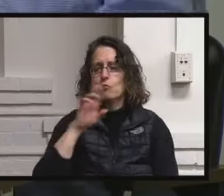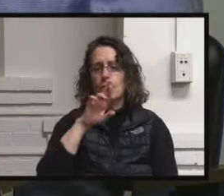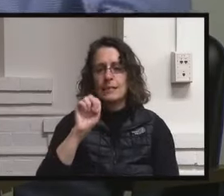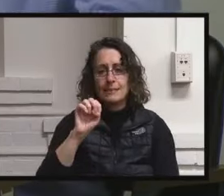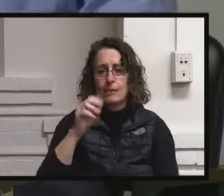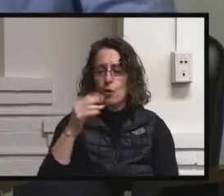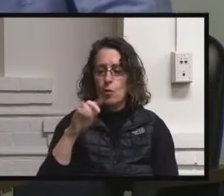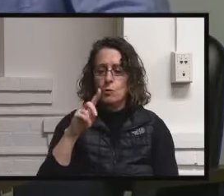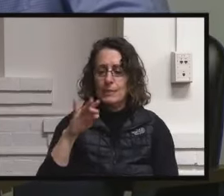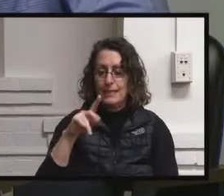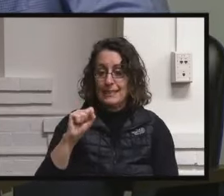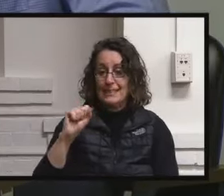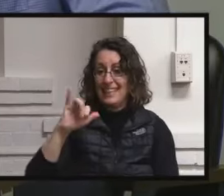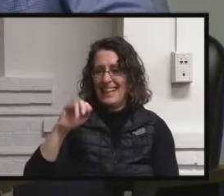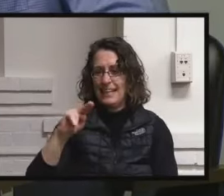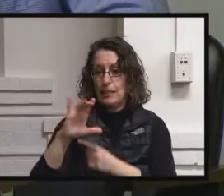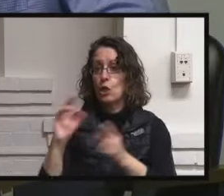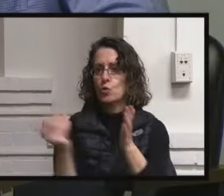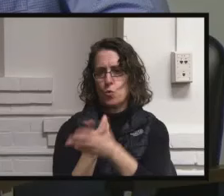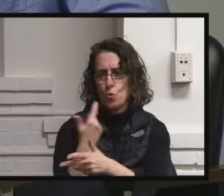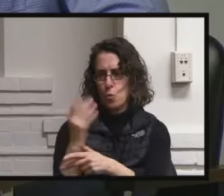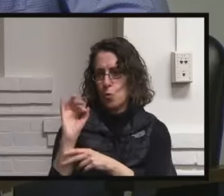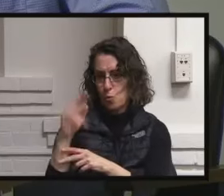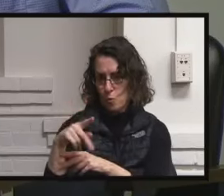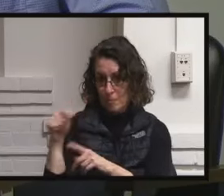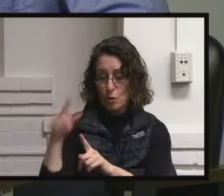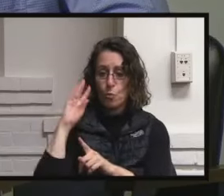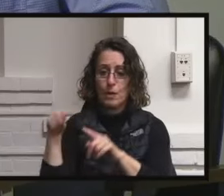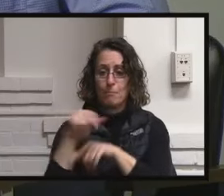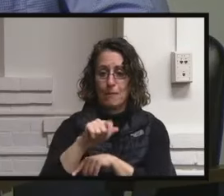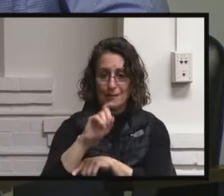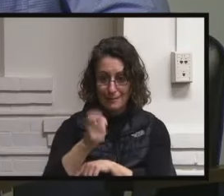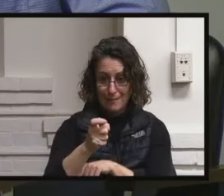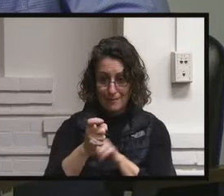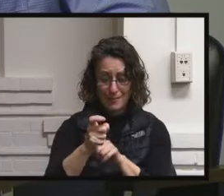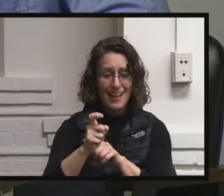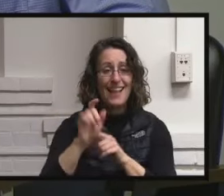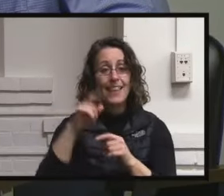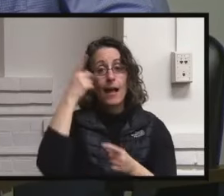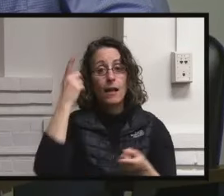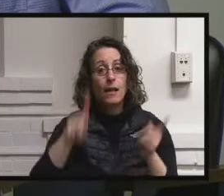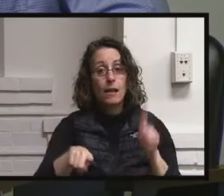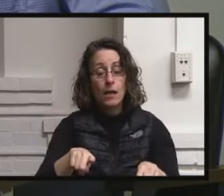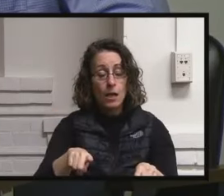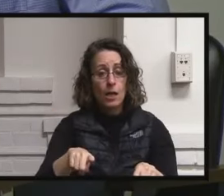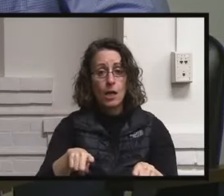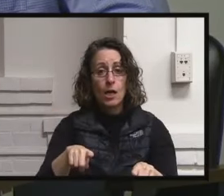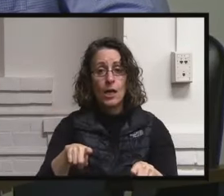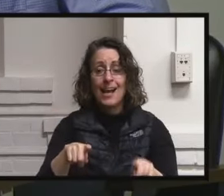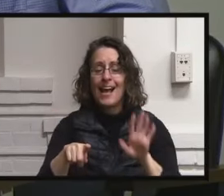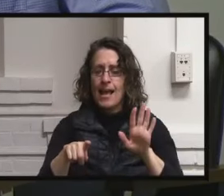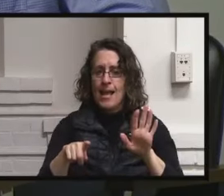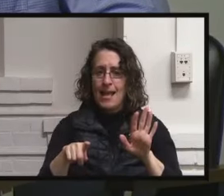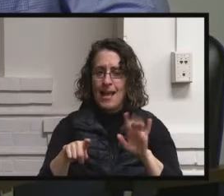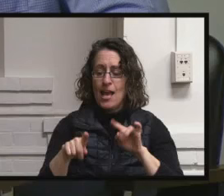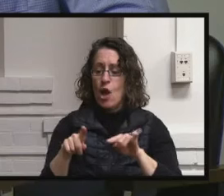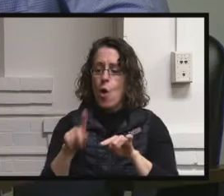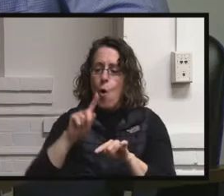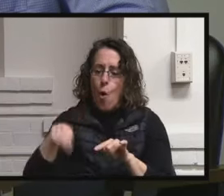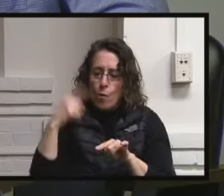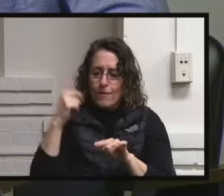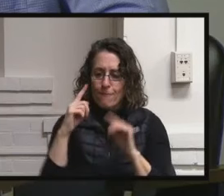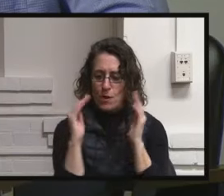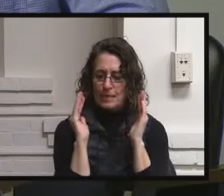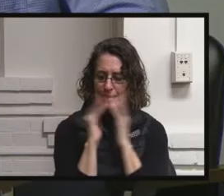Inc. And the tax stabilization agreement here also applies only to the municipal tax